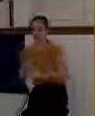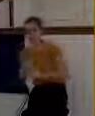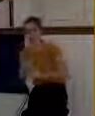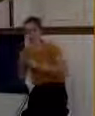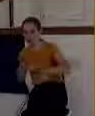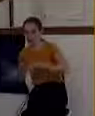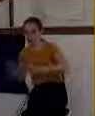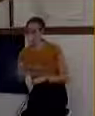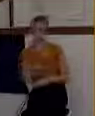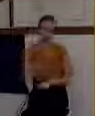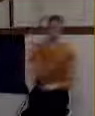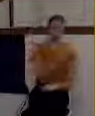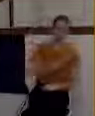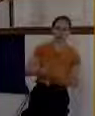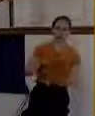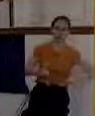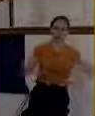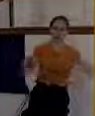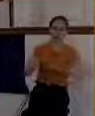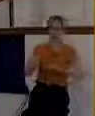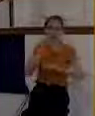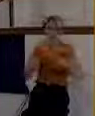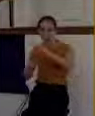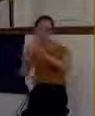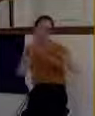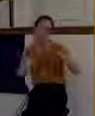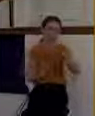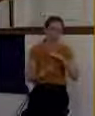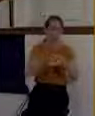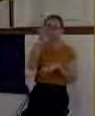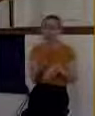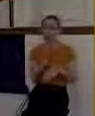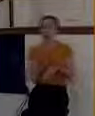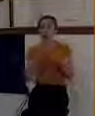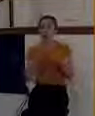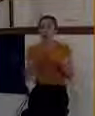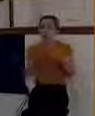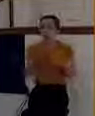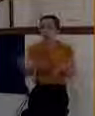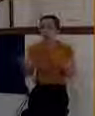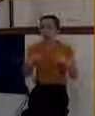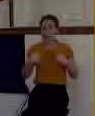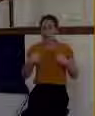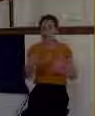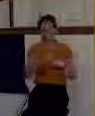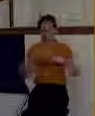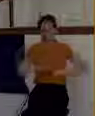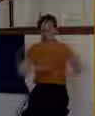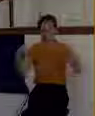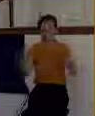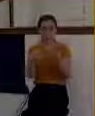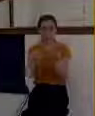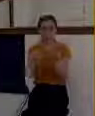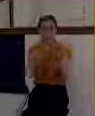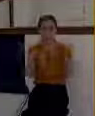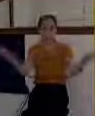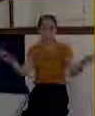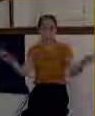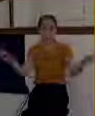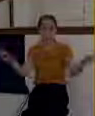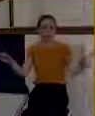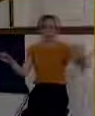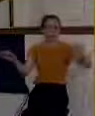kingdom divided, right? That was what God said would happen. 10 tribes to the north under Jeroboam, 2 tribes to the